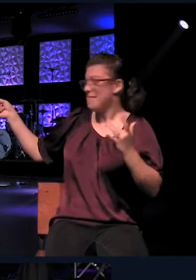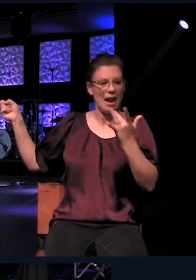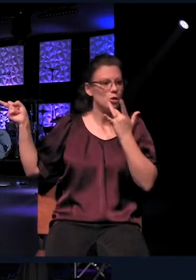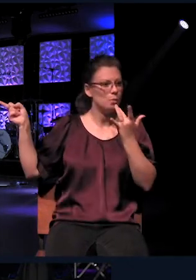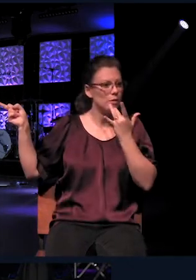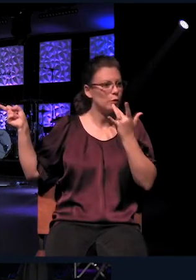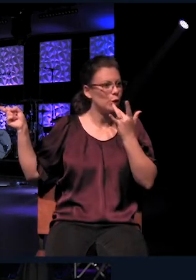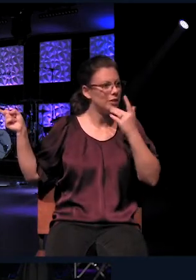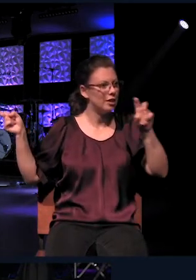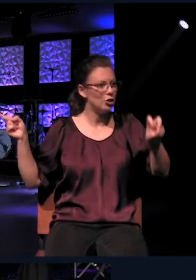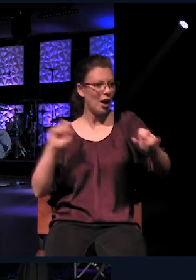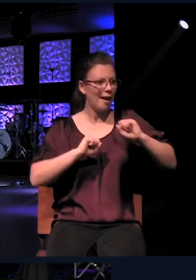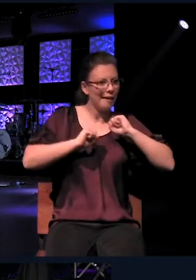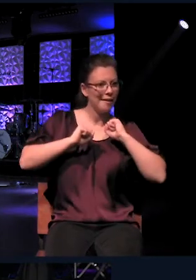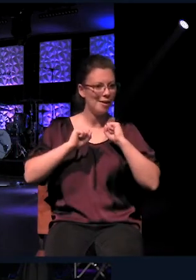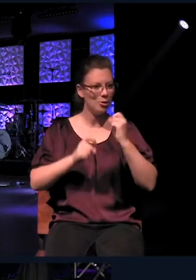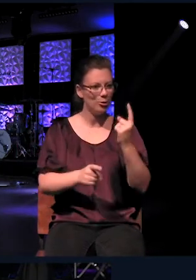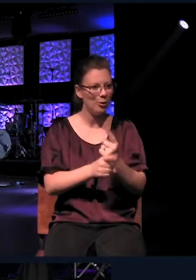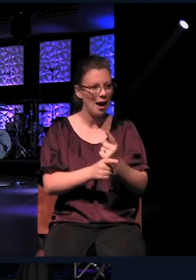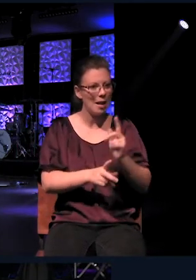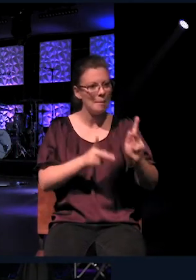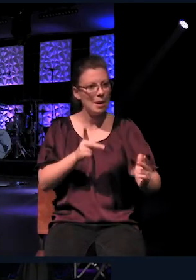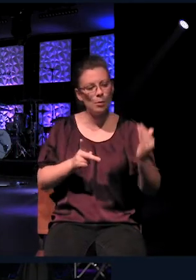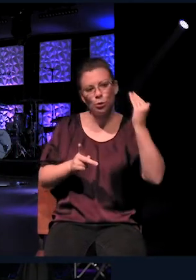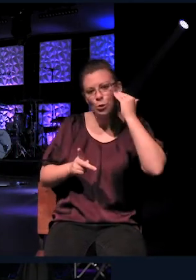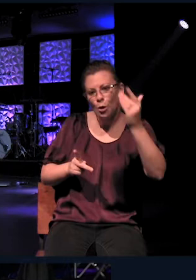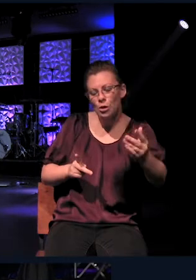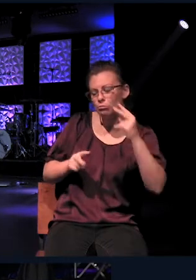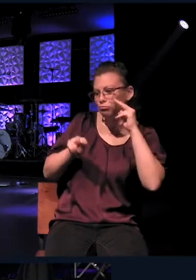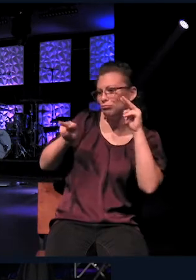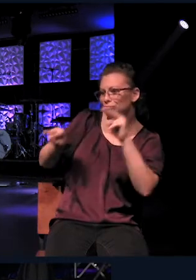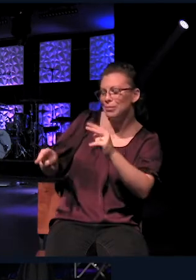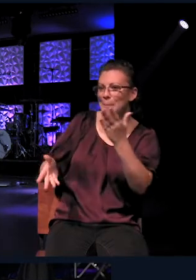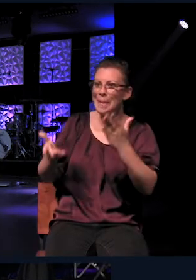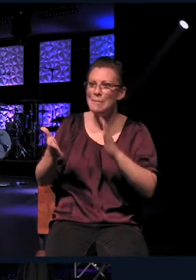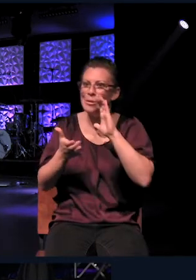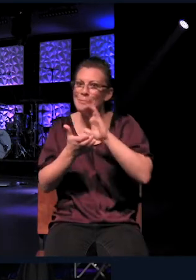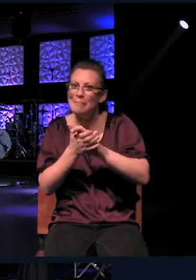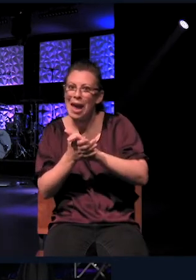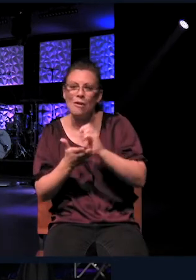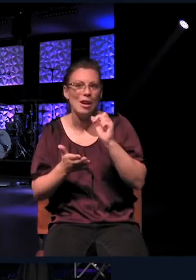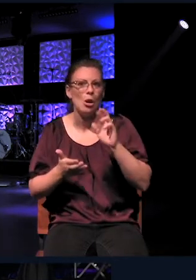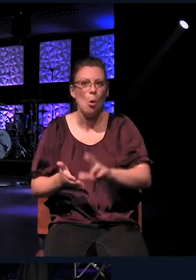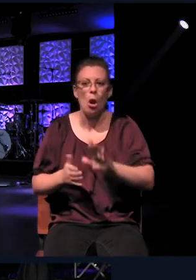to the people that you live with, work with, married with, sleep with. You want to be a joy.